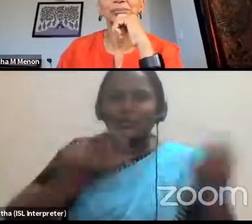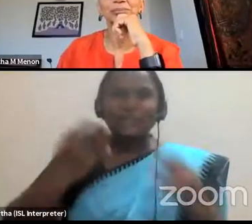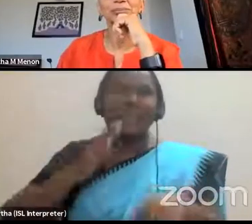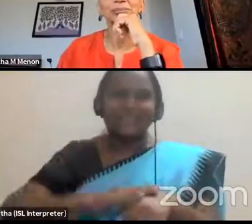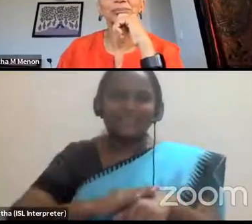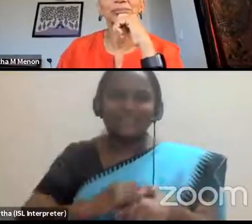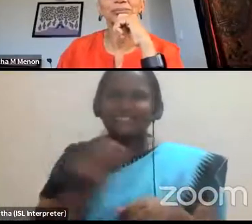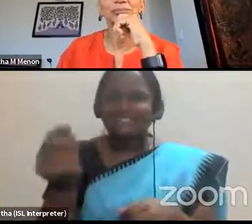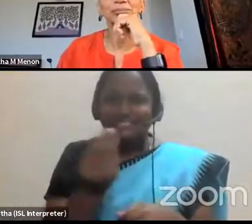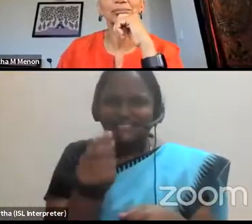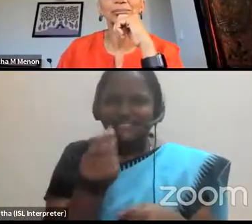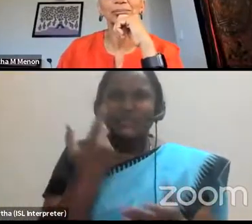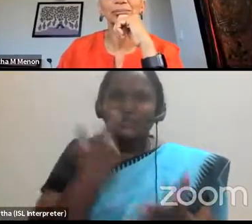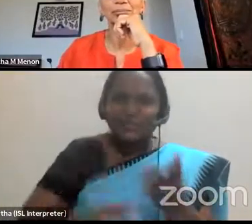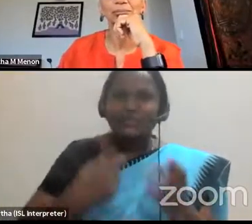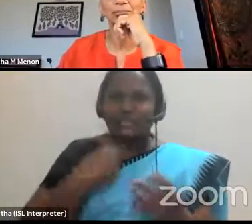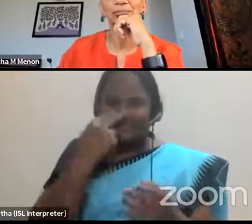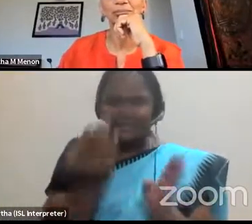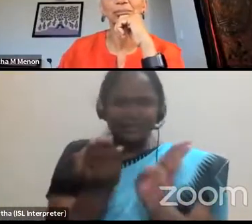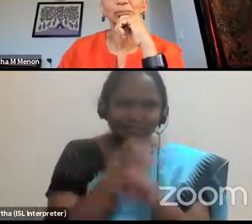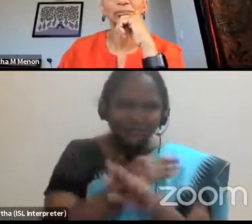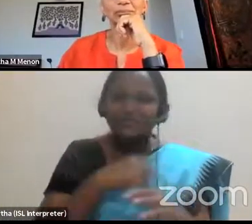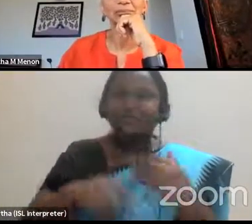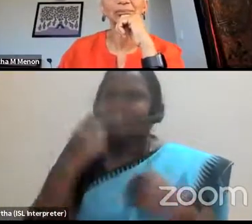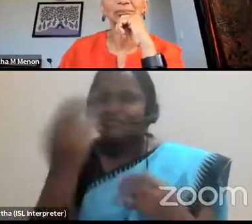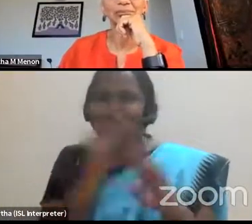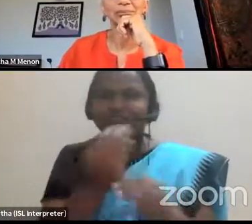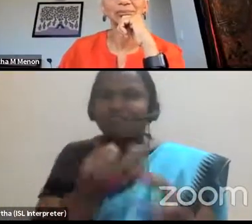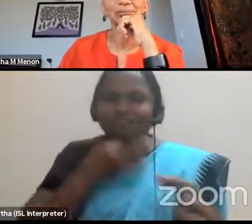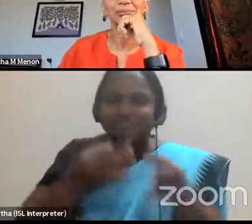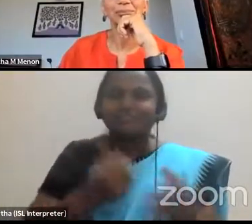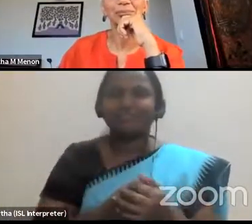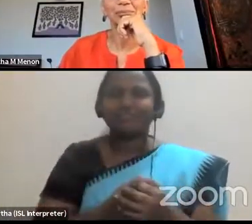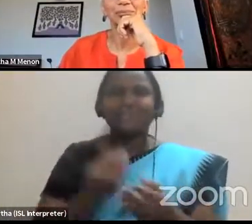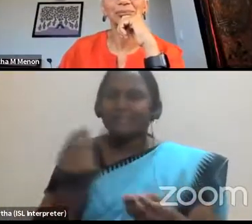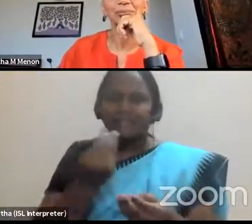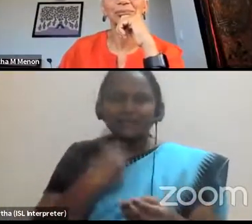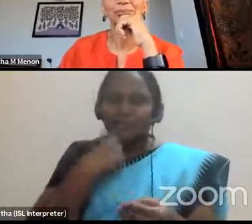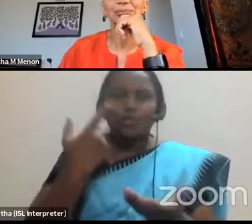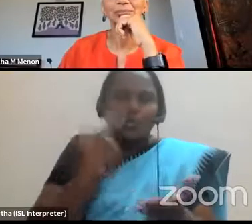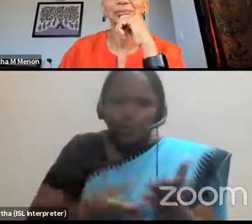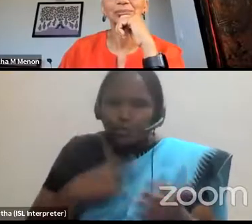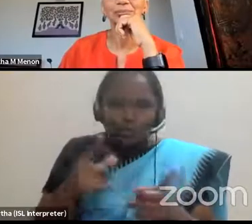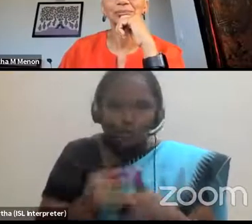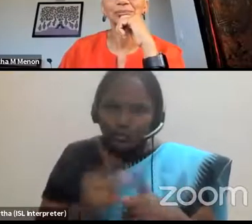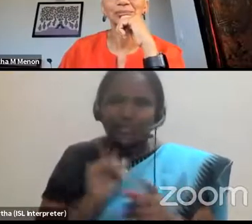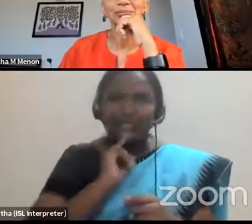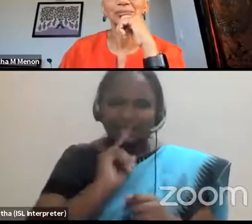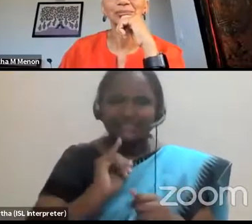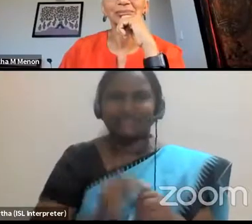you tell us a little bit about what we're going to see before we see it? Okay, so just to tell you what we are doing is